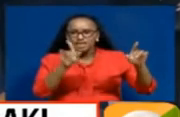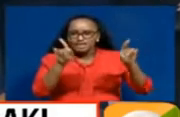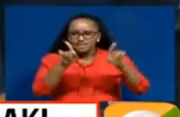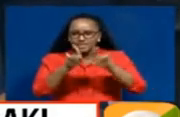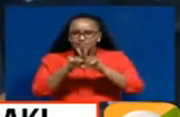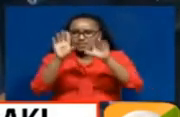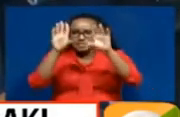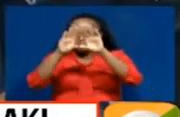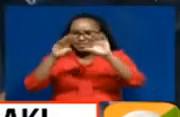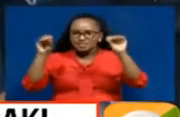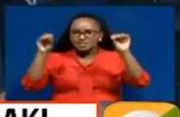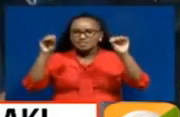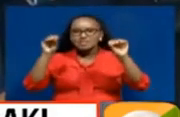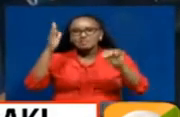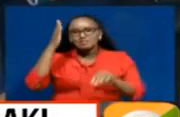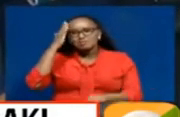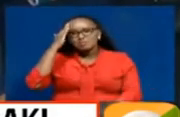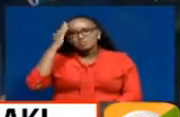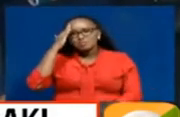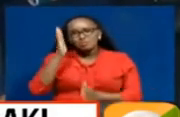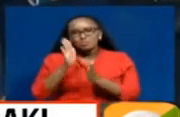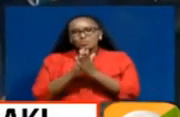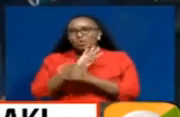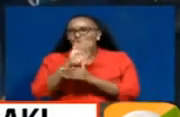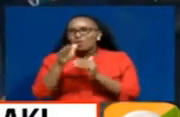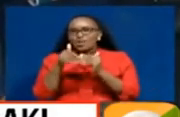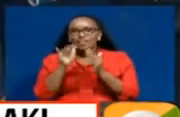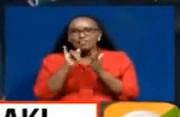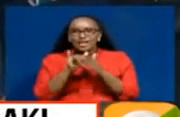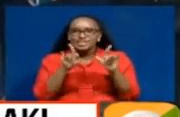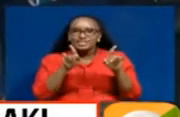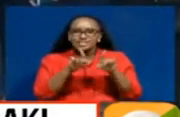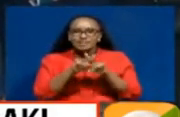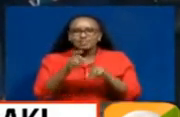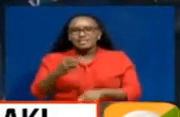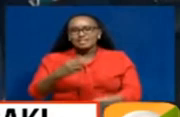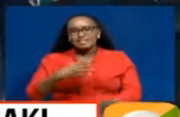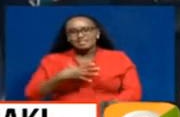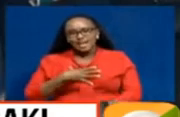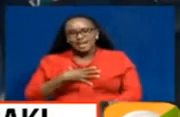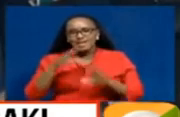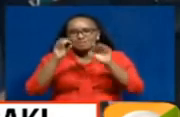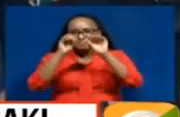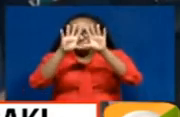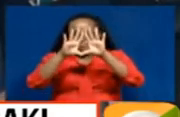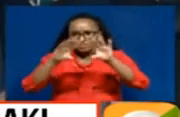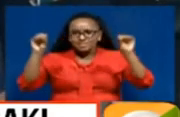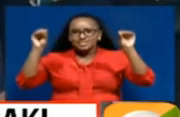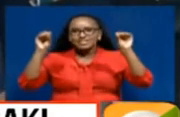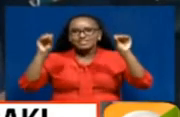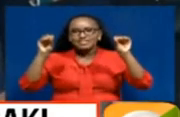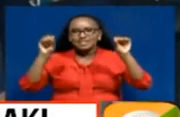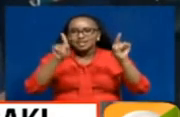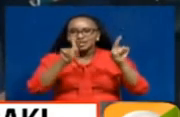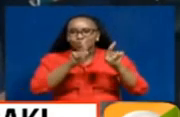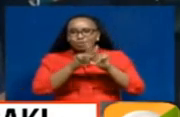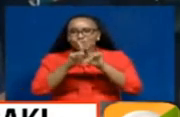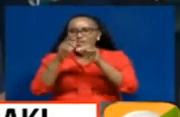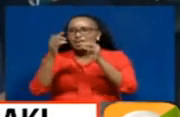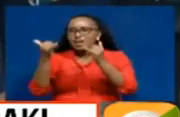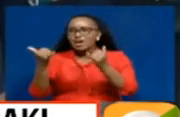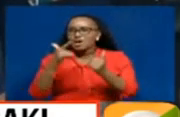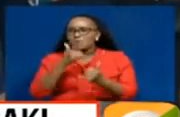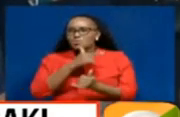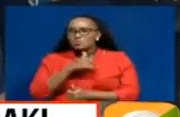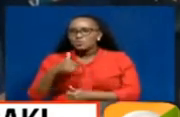As a president, as a retired president, and now here